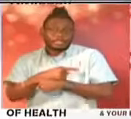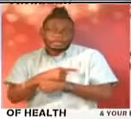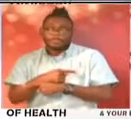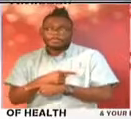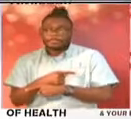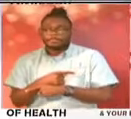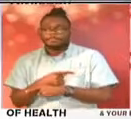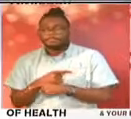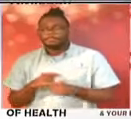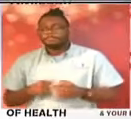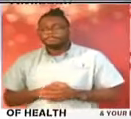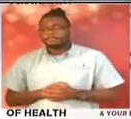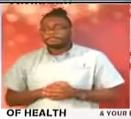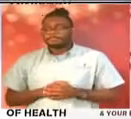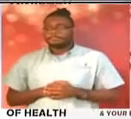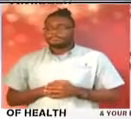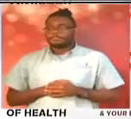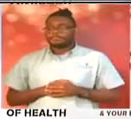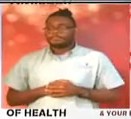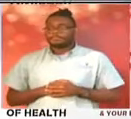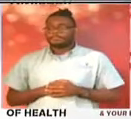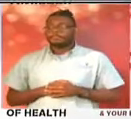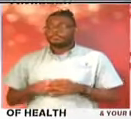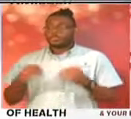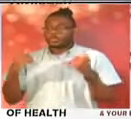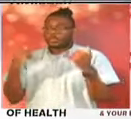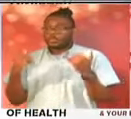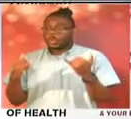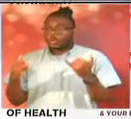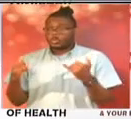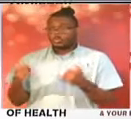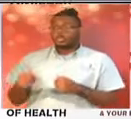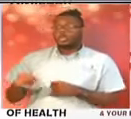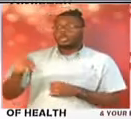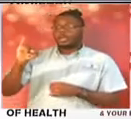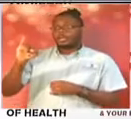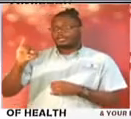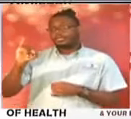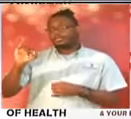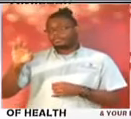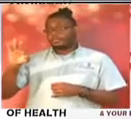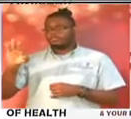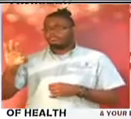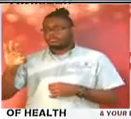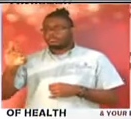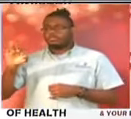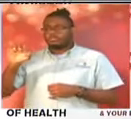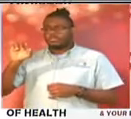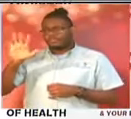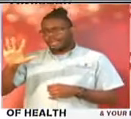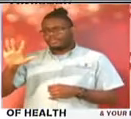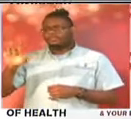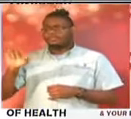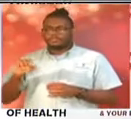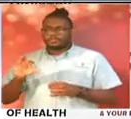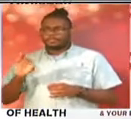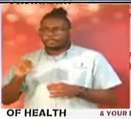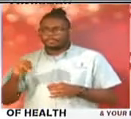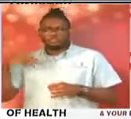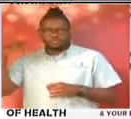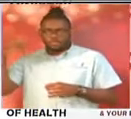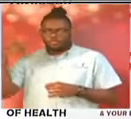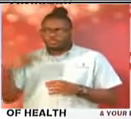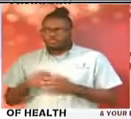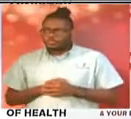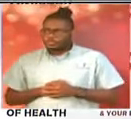Thank you very much. We now go to I-95.5 for your two questions. Good morning